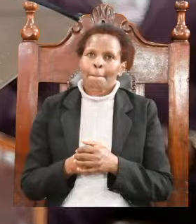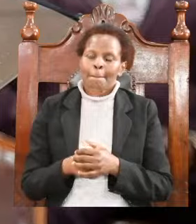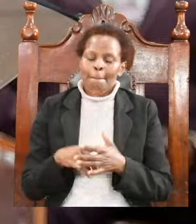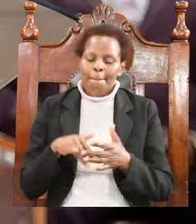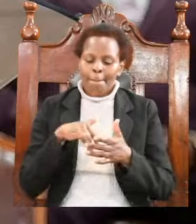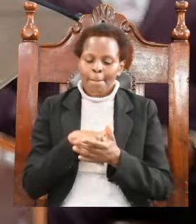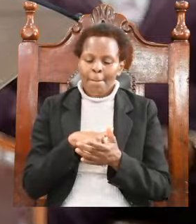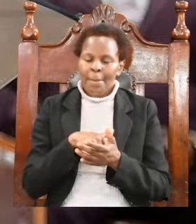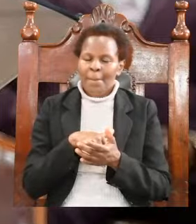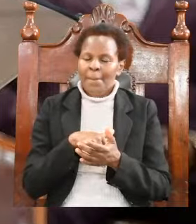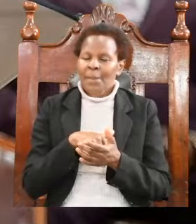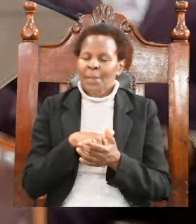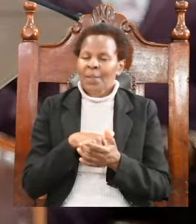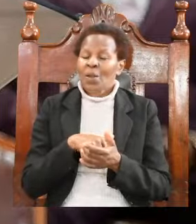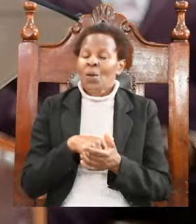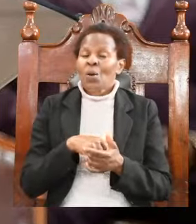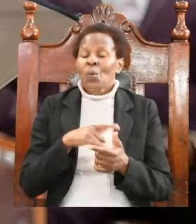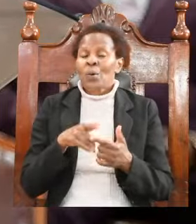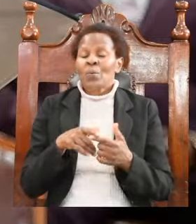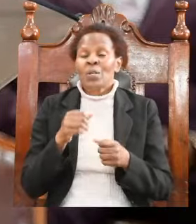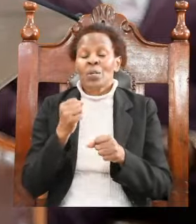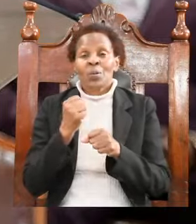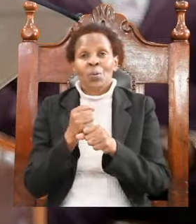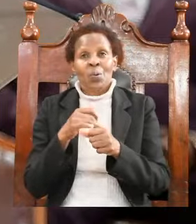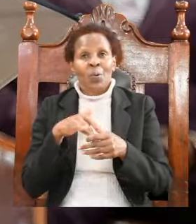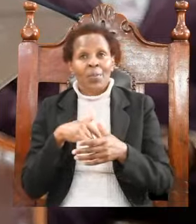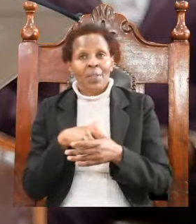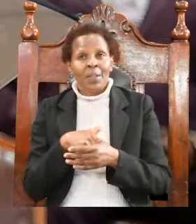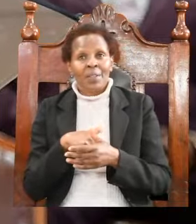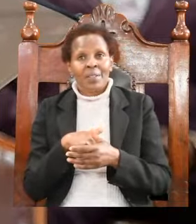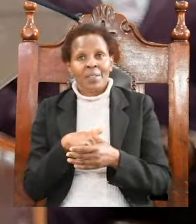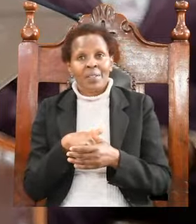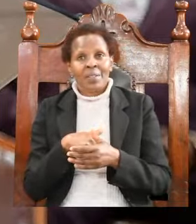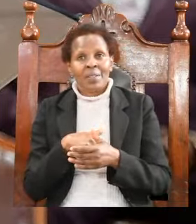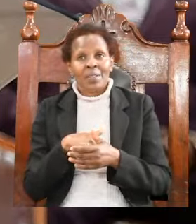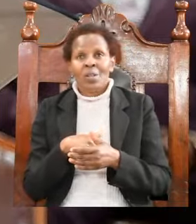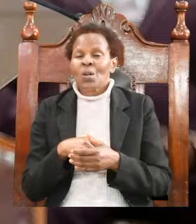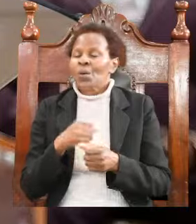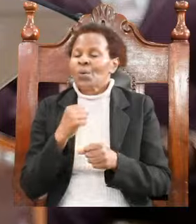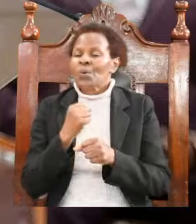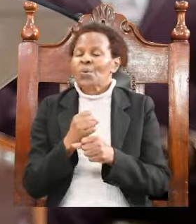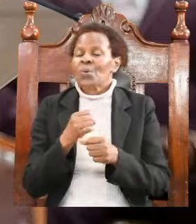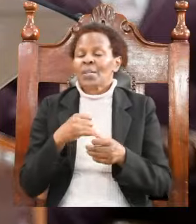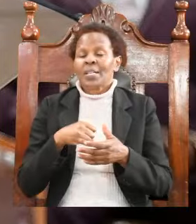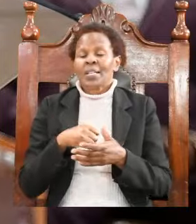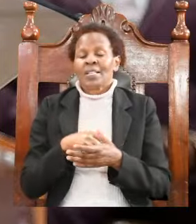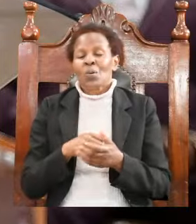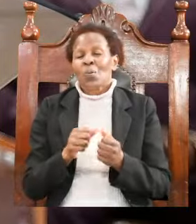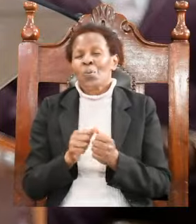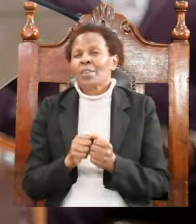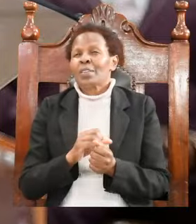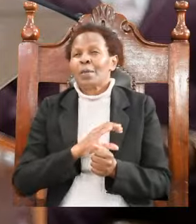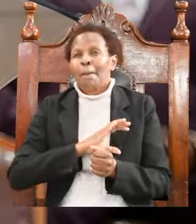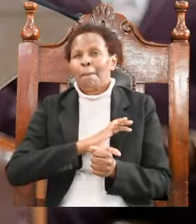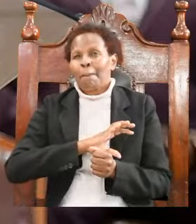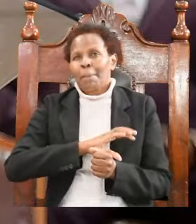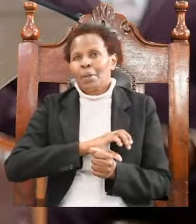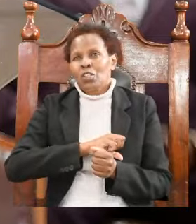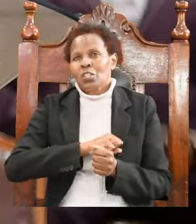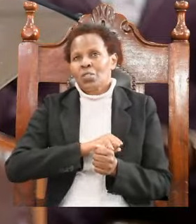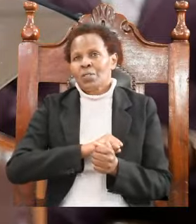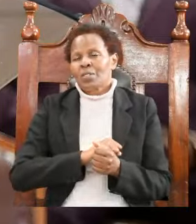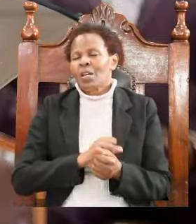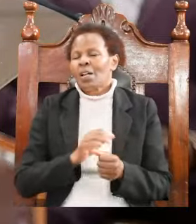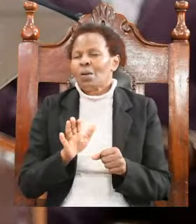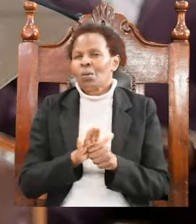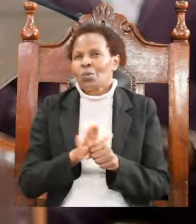that even as you do that, you need to do it with a lot of patience. Bwana asifiwe. A